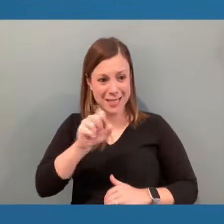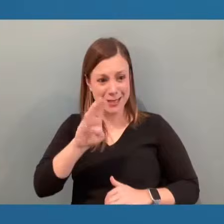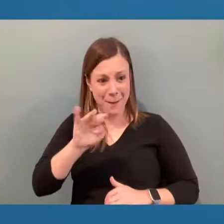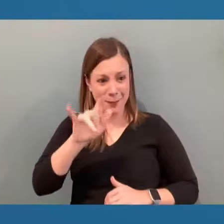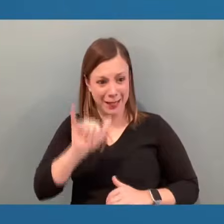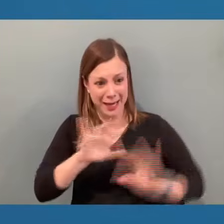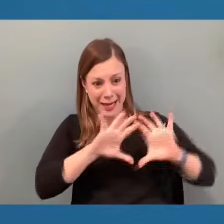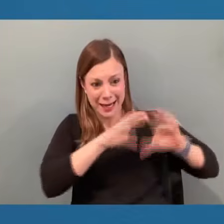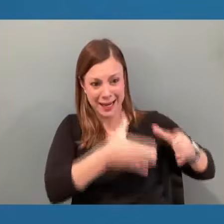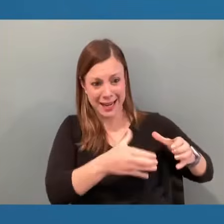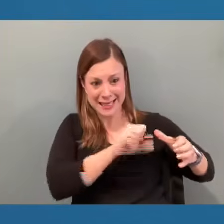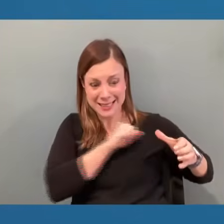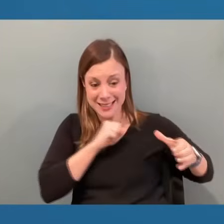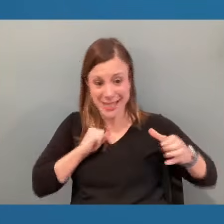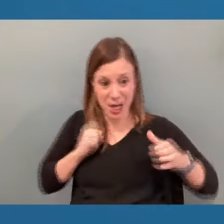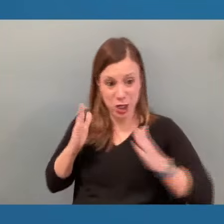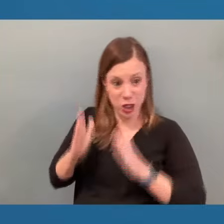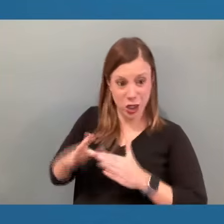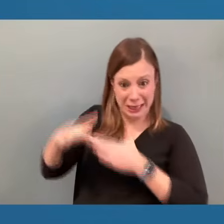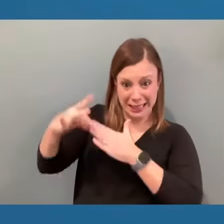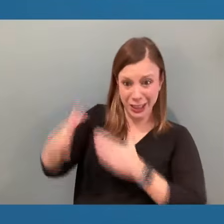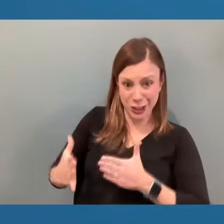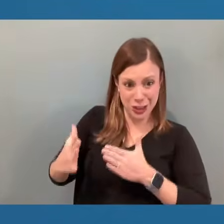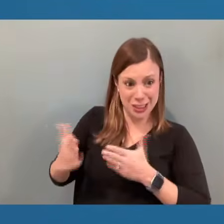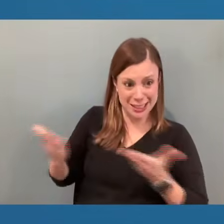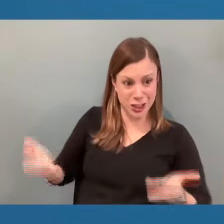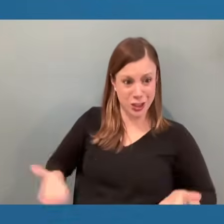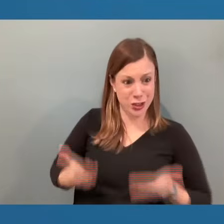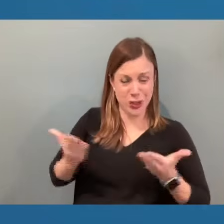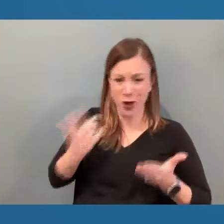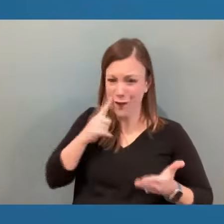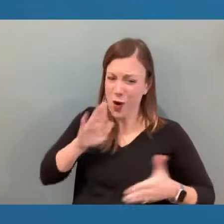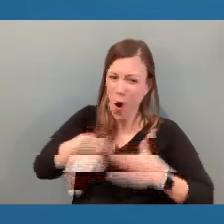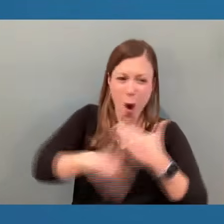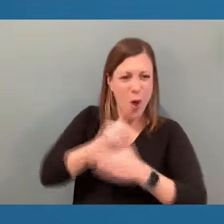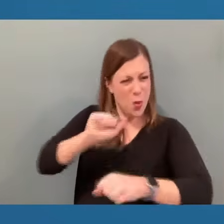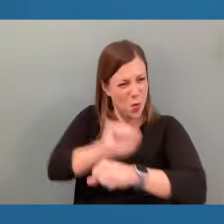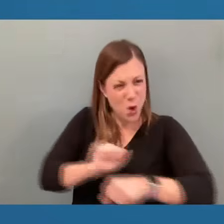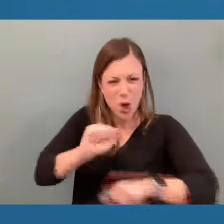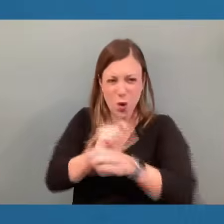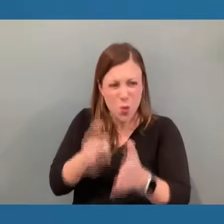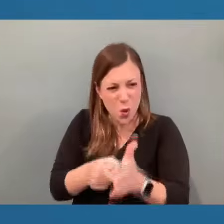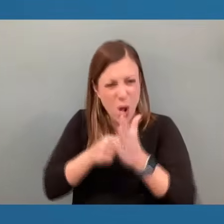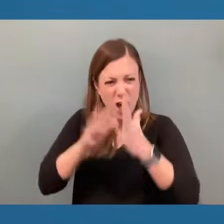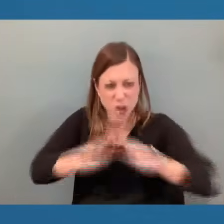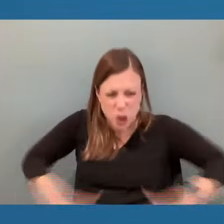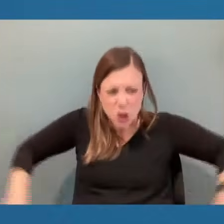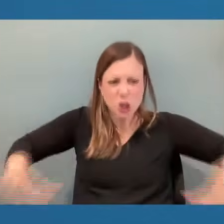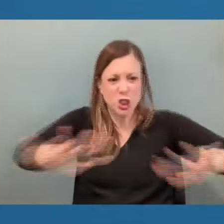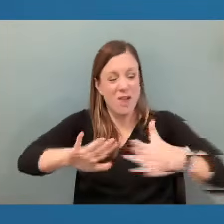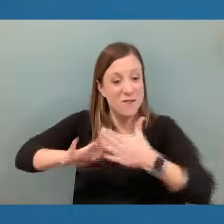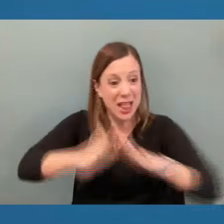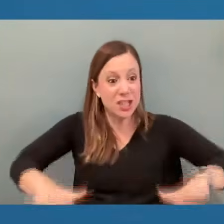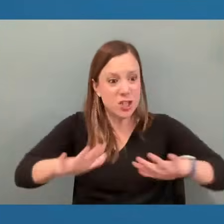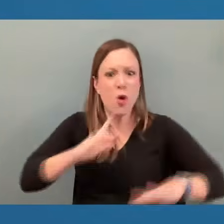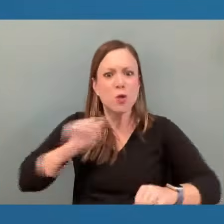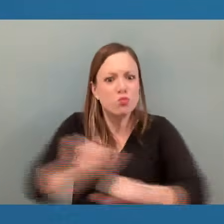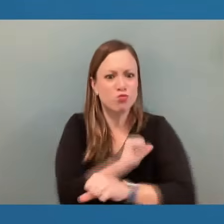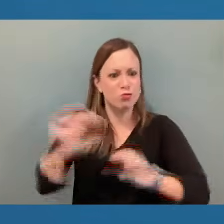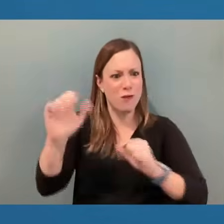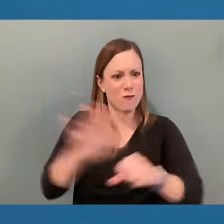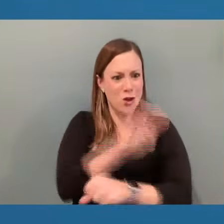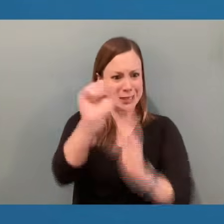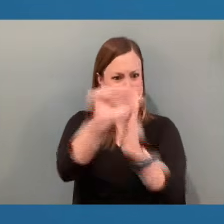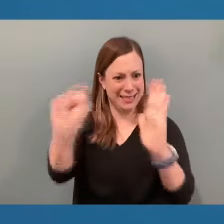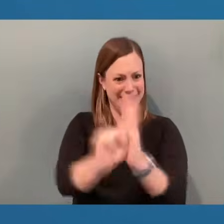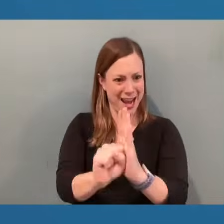in front of us and behind me, for all of the work. It takes a village, no, it takes a state to get something